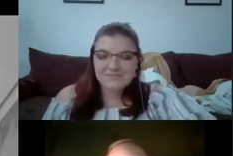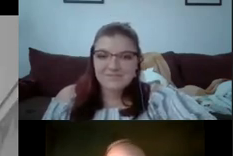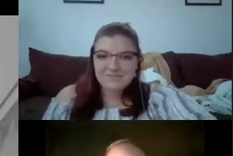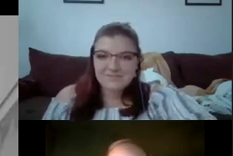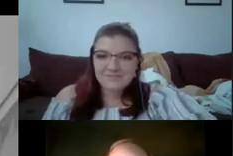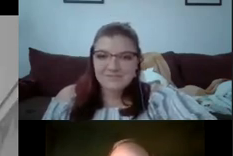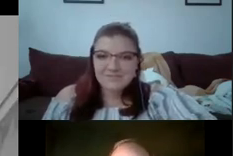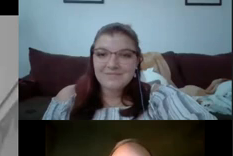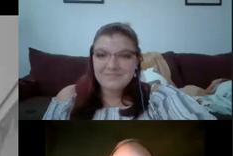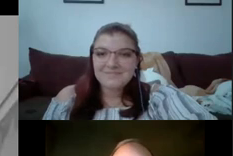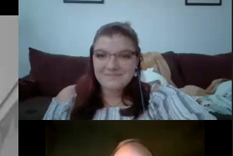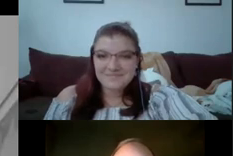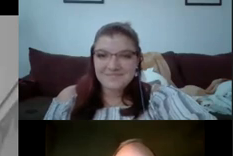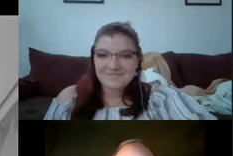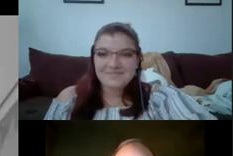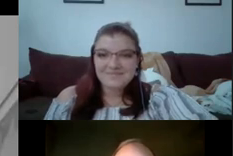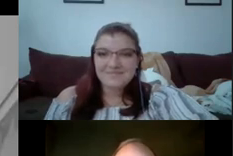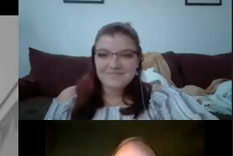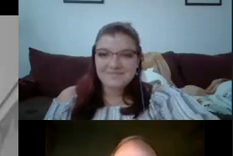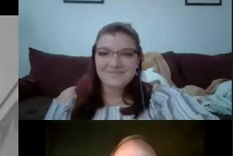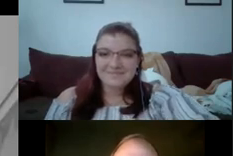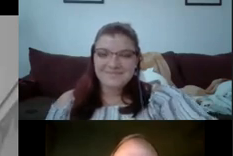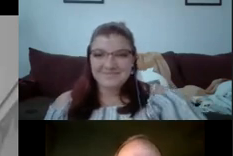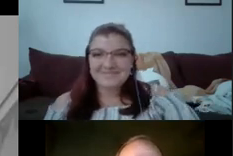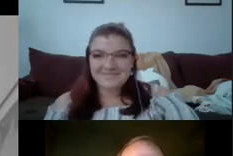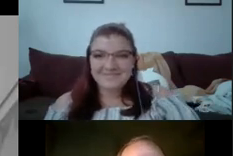We have a scholarship in his honor. Oh, Mindy, you reacted.